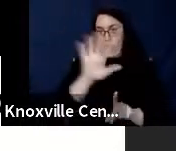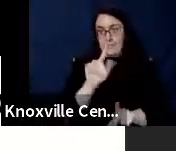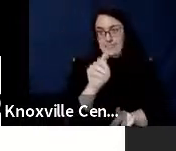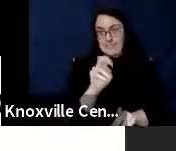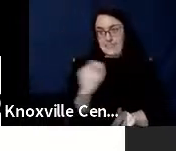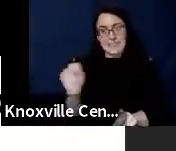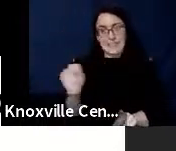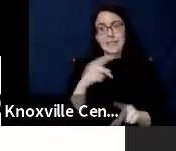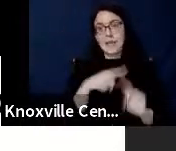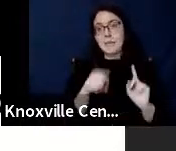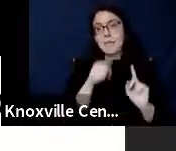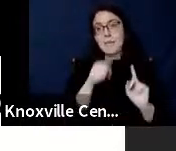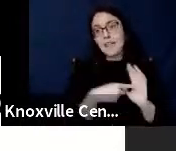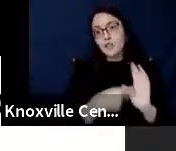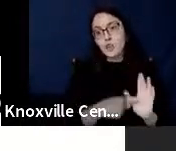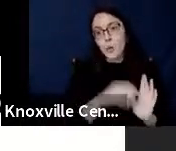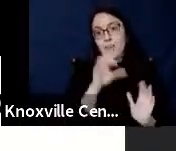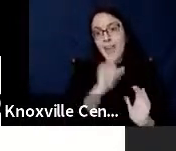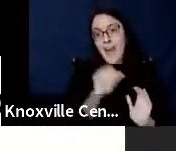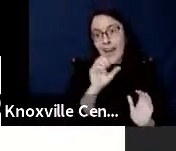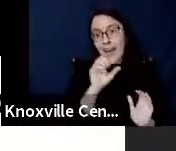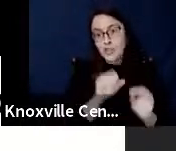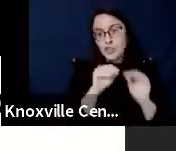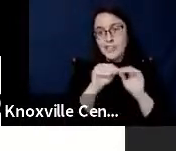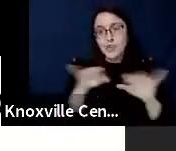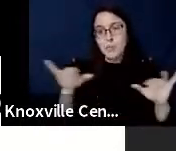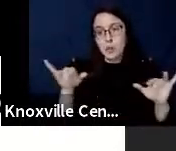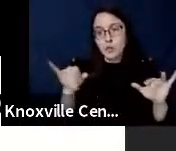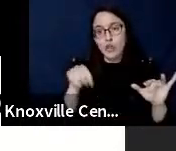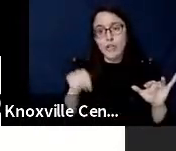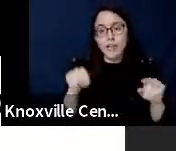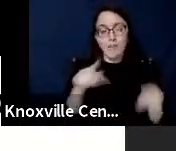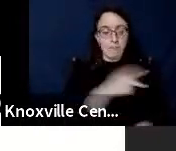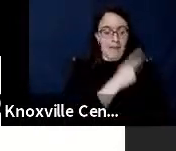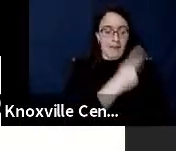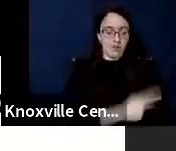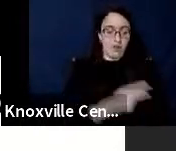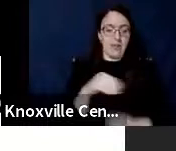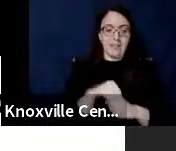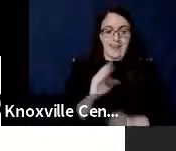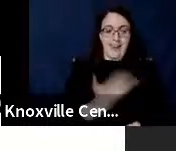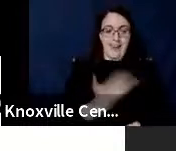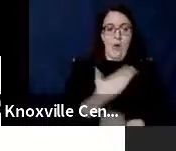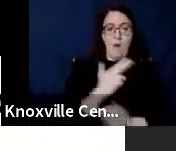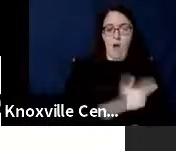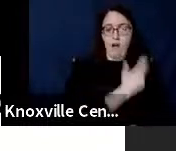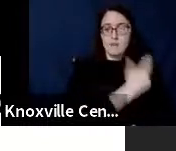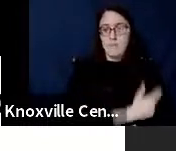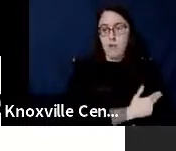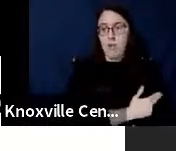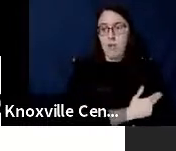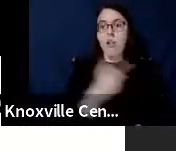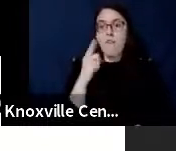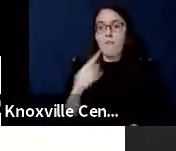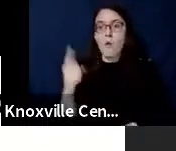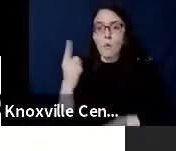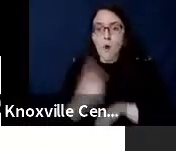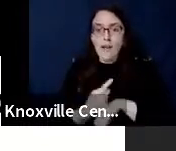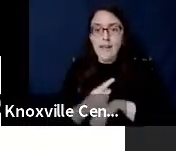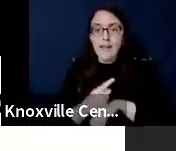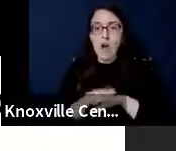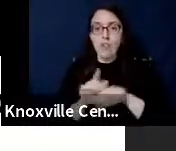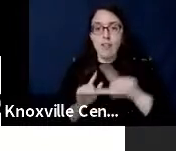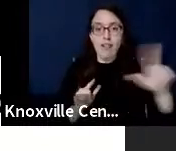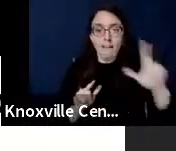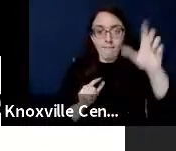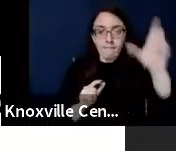just shows you the age distribution of patients in our hospital on one day. On the left-hand